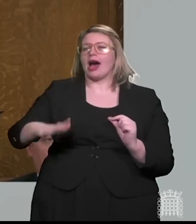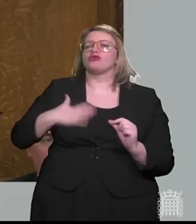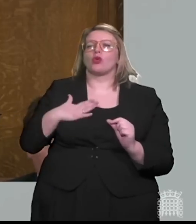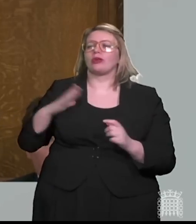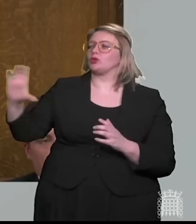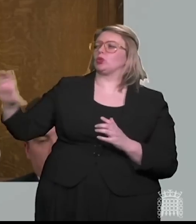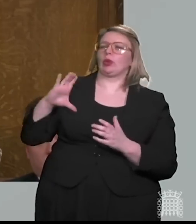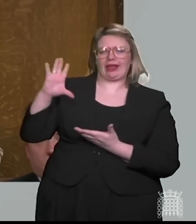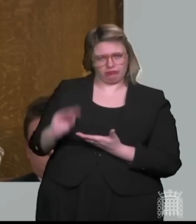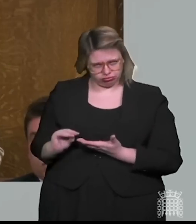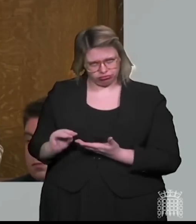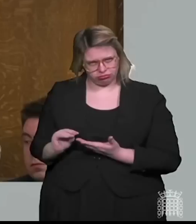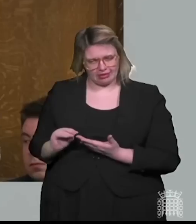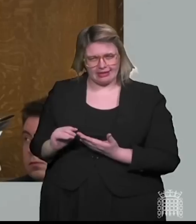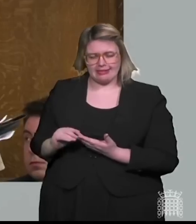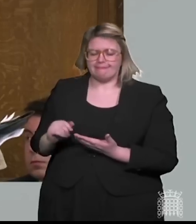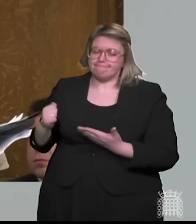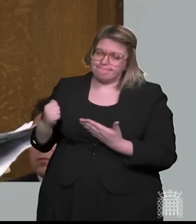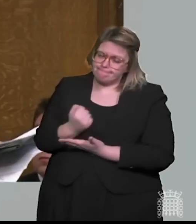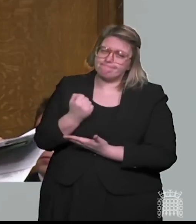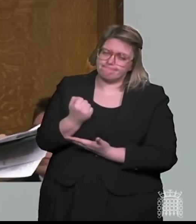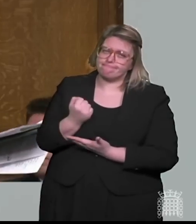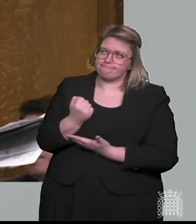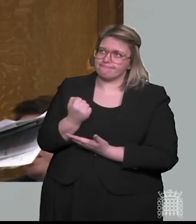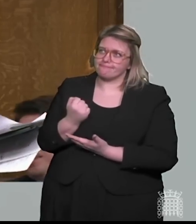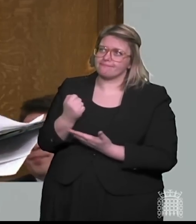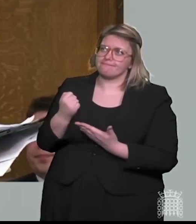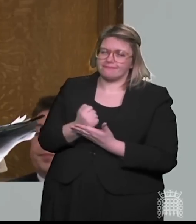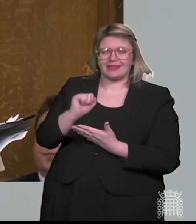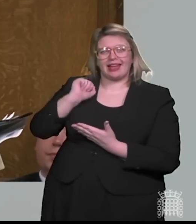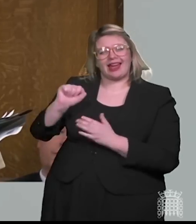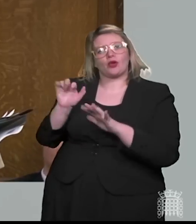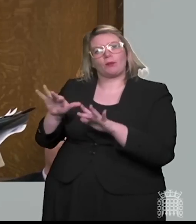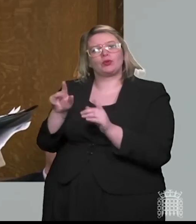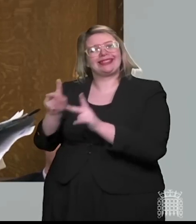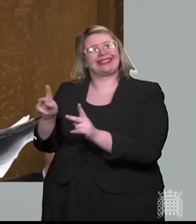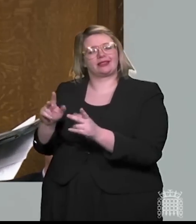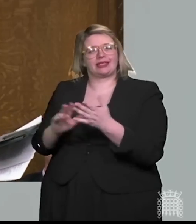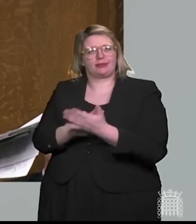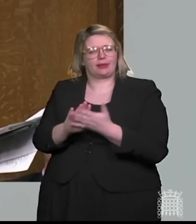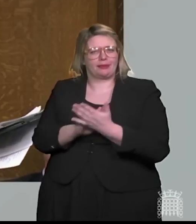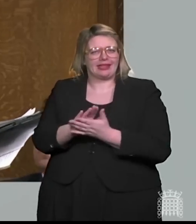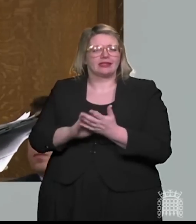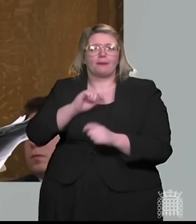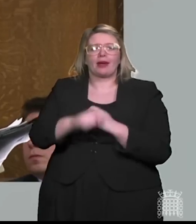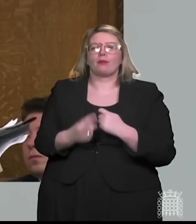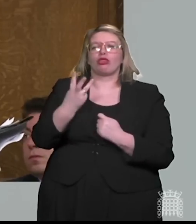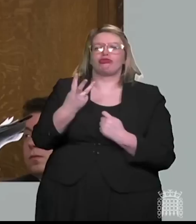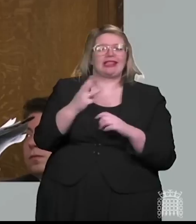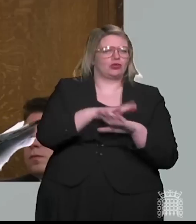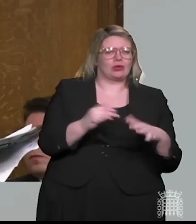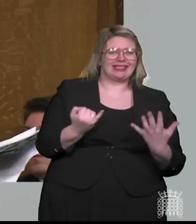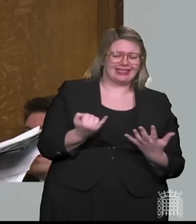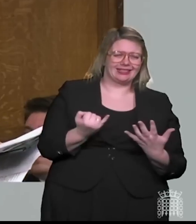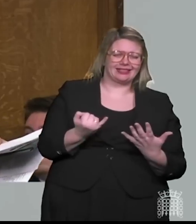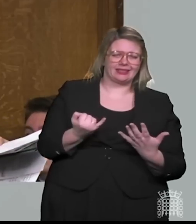edges. And we're sorry to hear that a somewhat clunky computer system means that there will be 3 instalments instead,